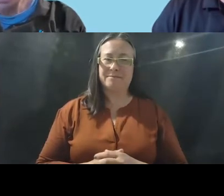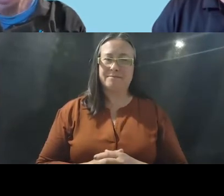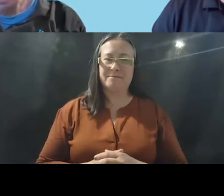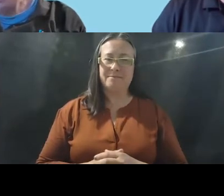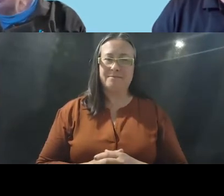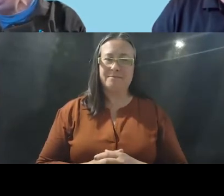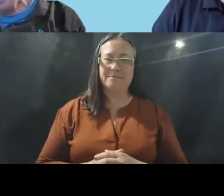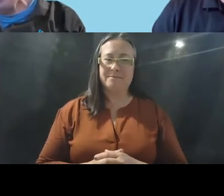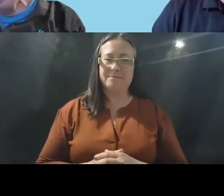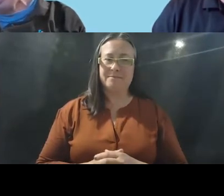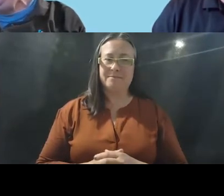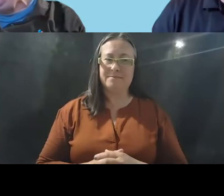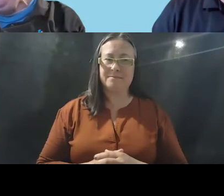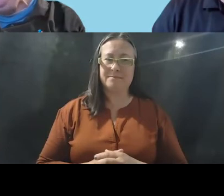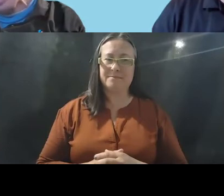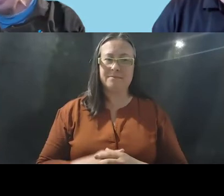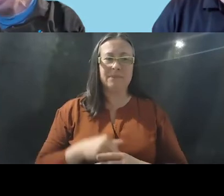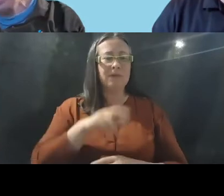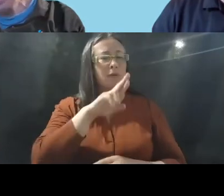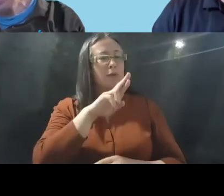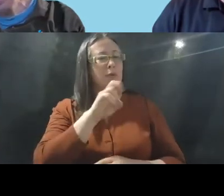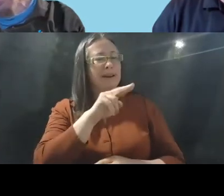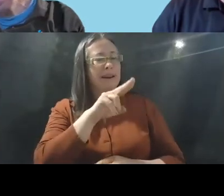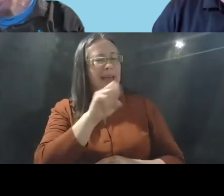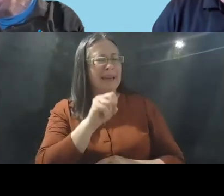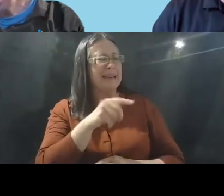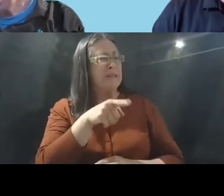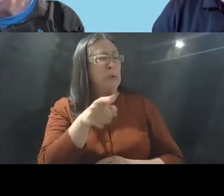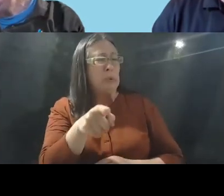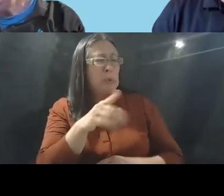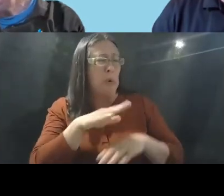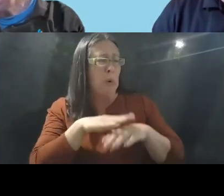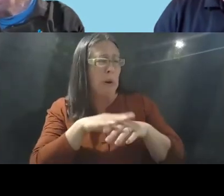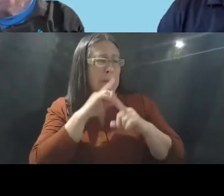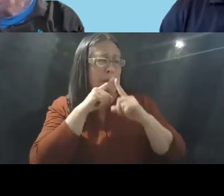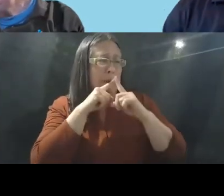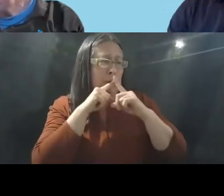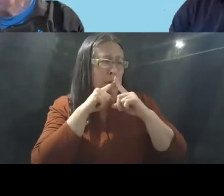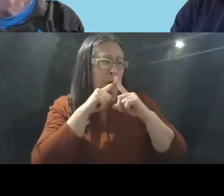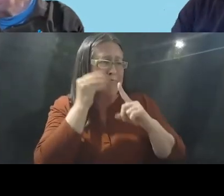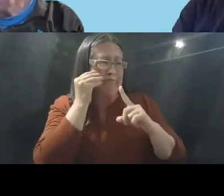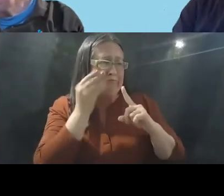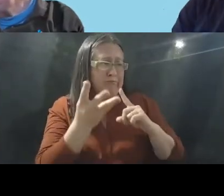You got unmute, Jermaine. Yep.